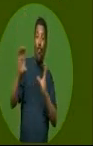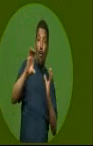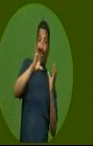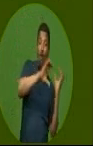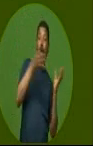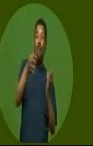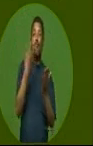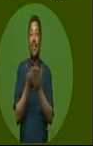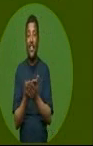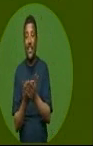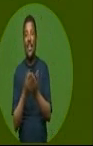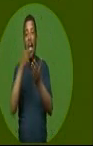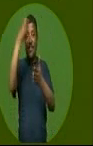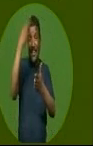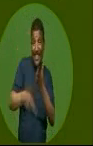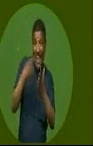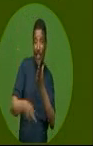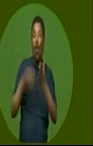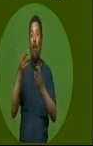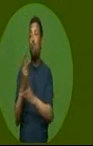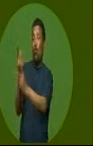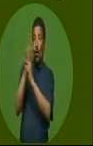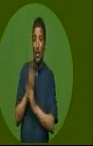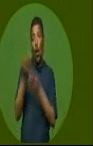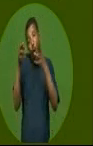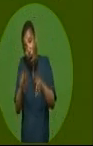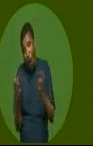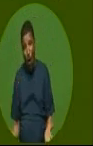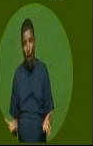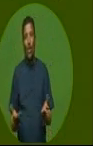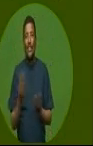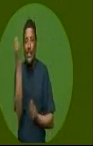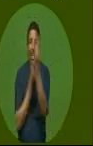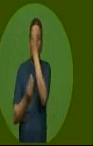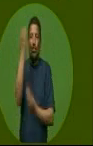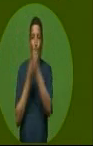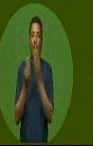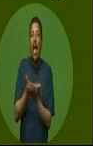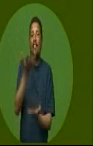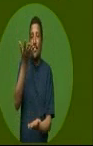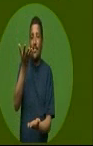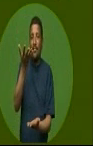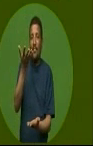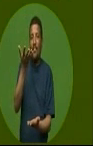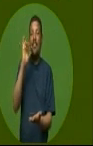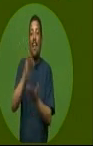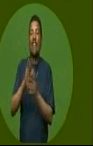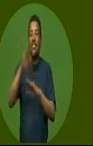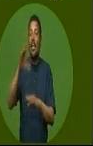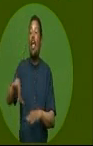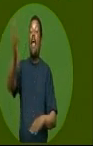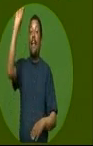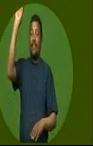money could be as a result of borrowings or sales of assets rather than